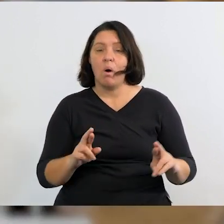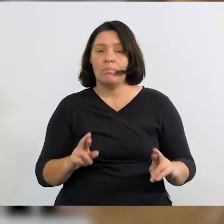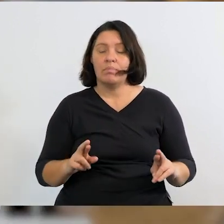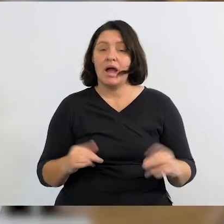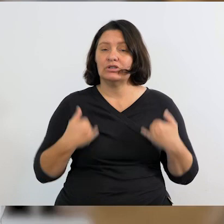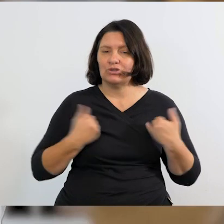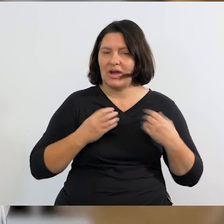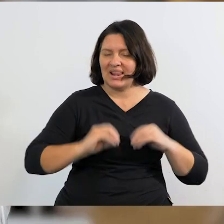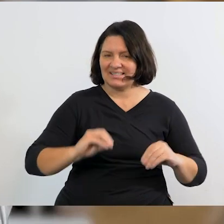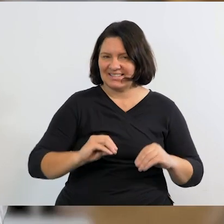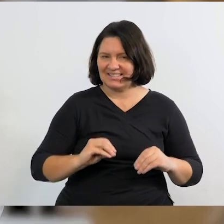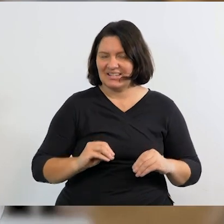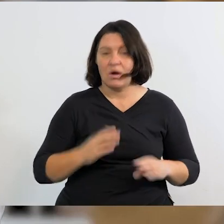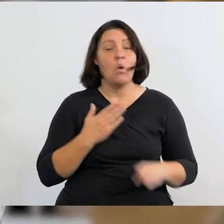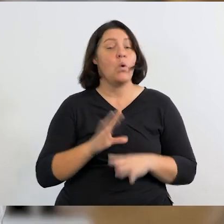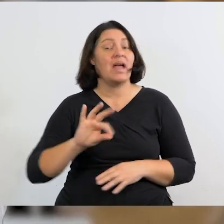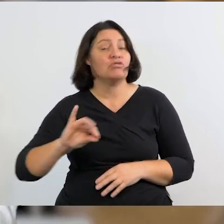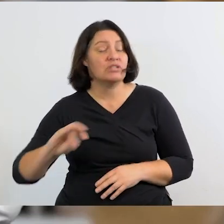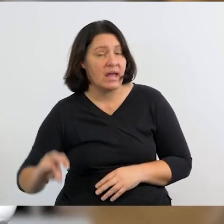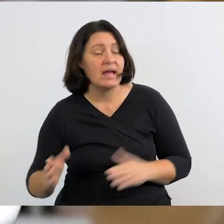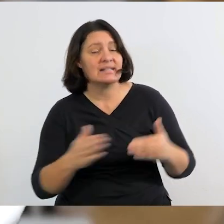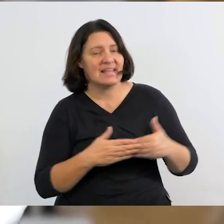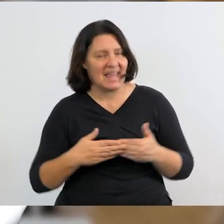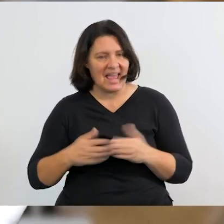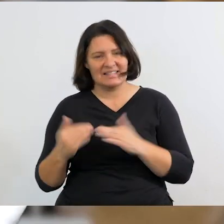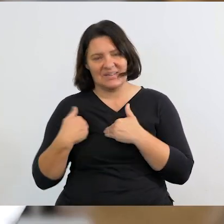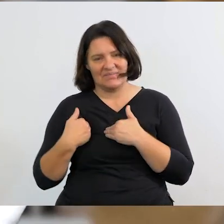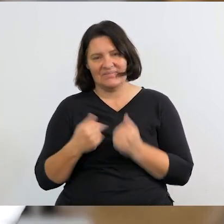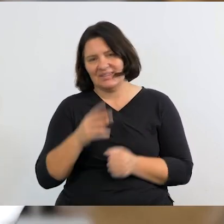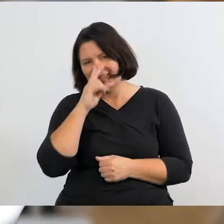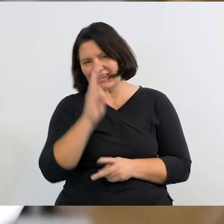today. I hope you have enjoyed the lesson. Please work every day.